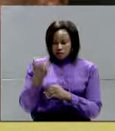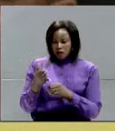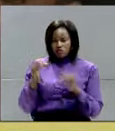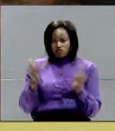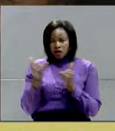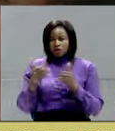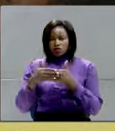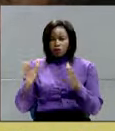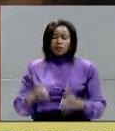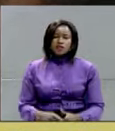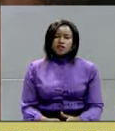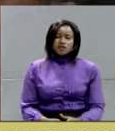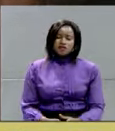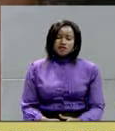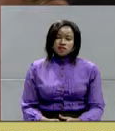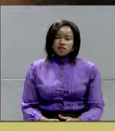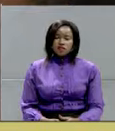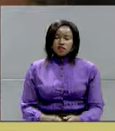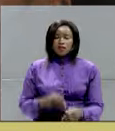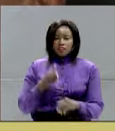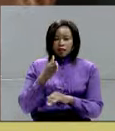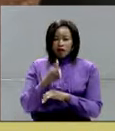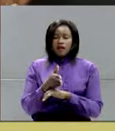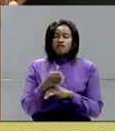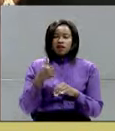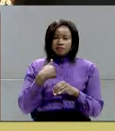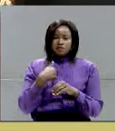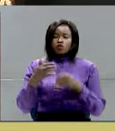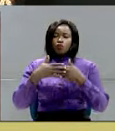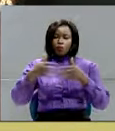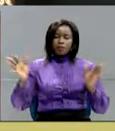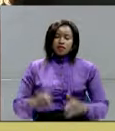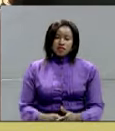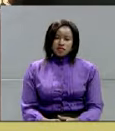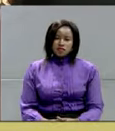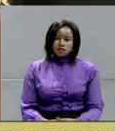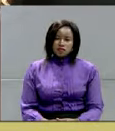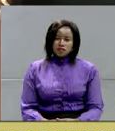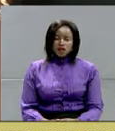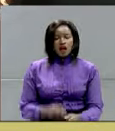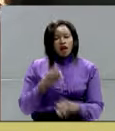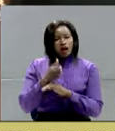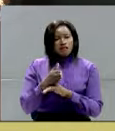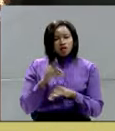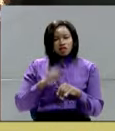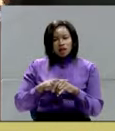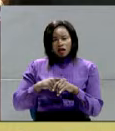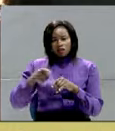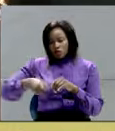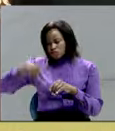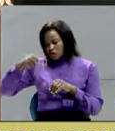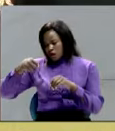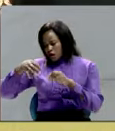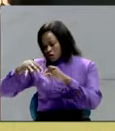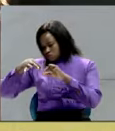open, 000, until I, 12, until I open. So then I did find that he had